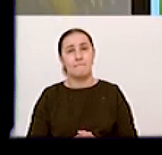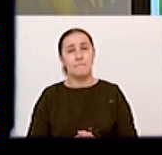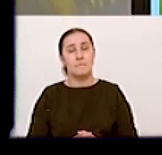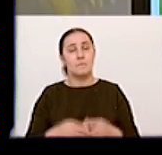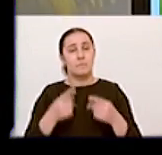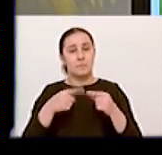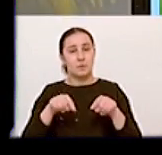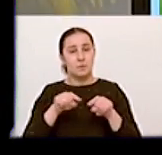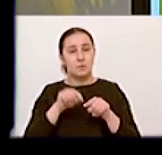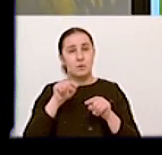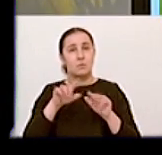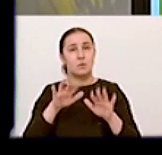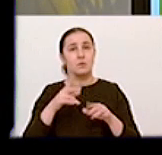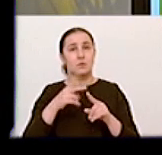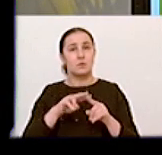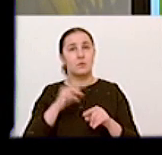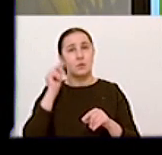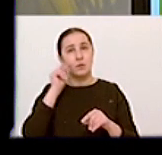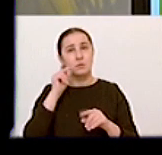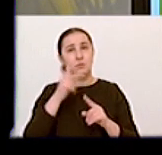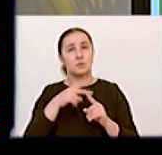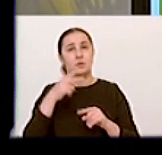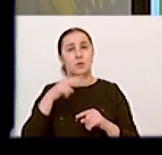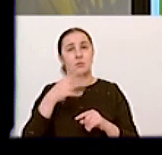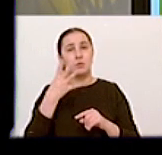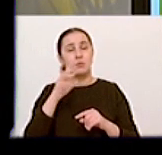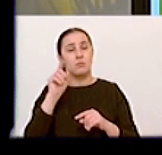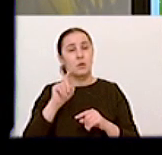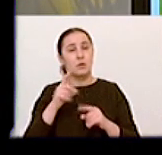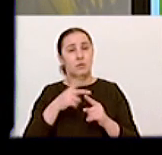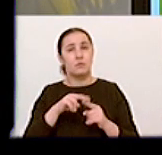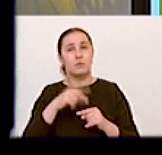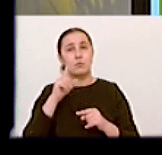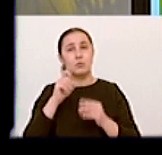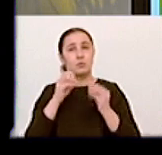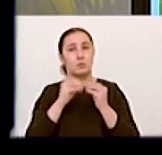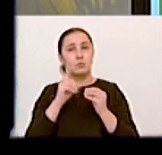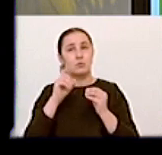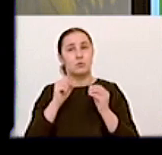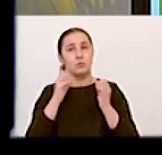Shu bilan birgalikda darsligimizdagi 24-paragraf